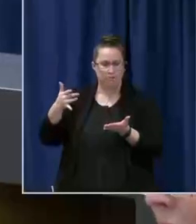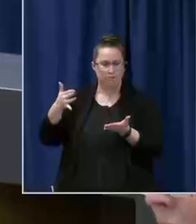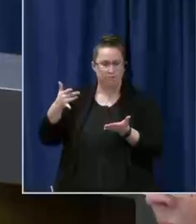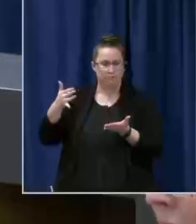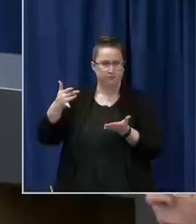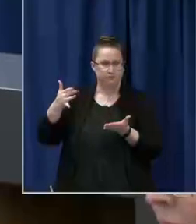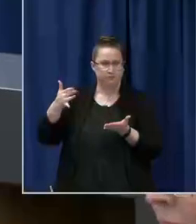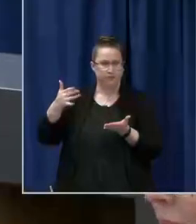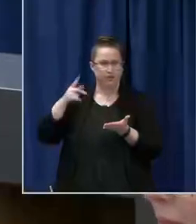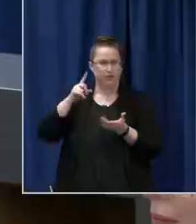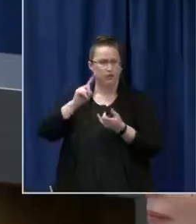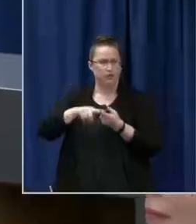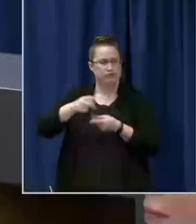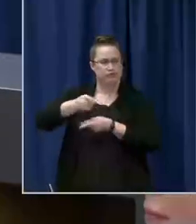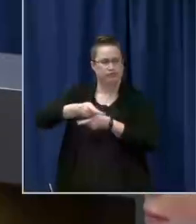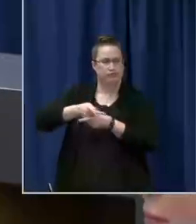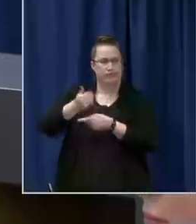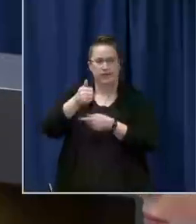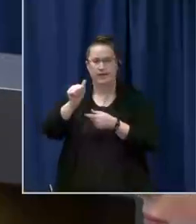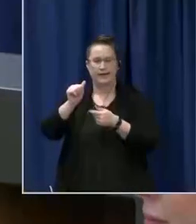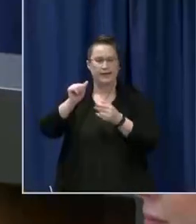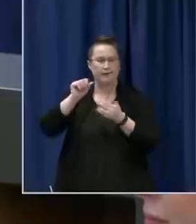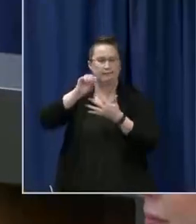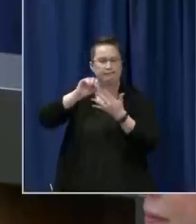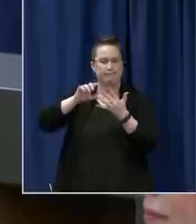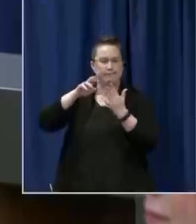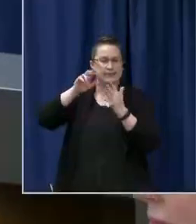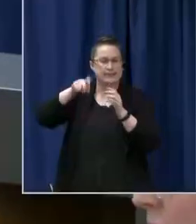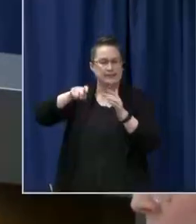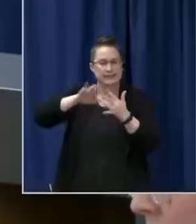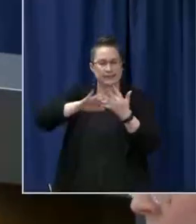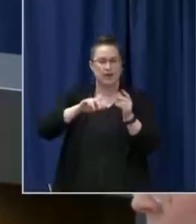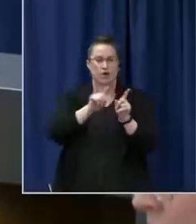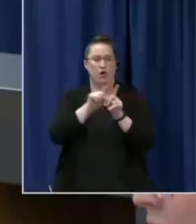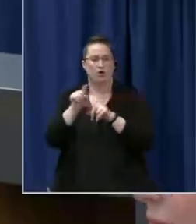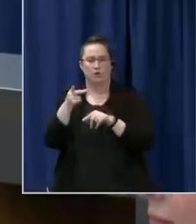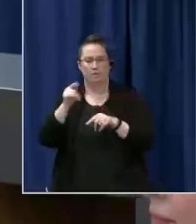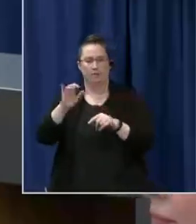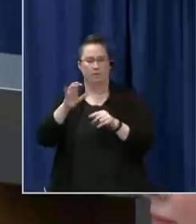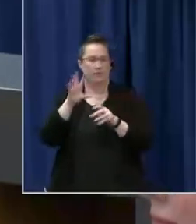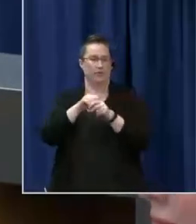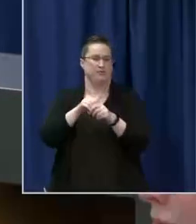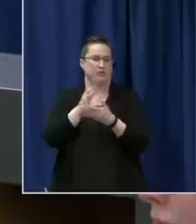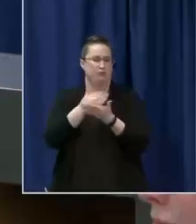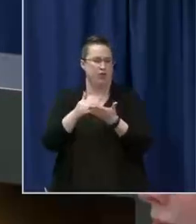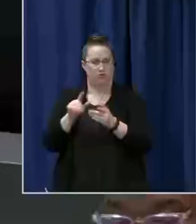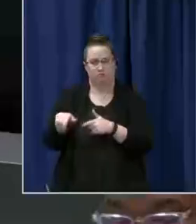cover housekeeping and also our public participation portion of the meeting.